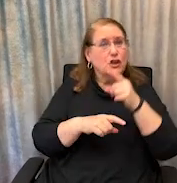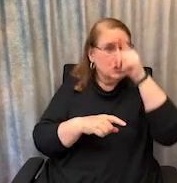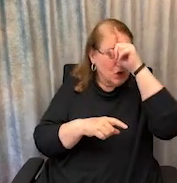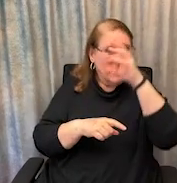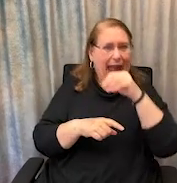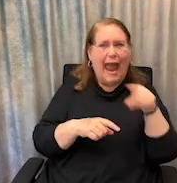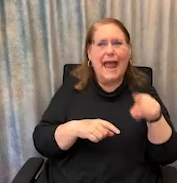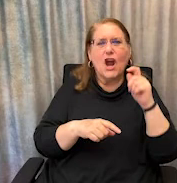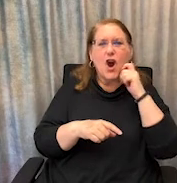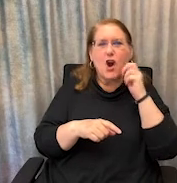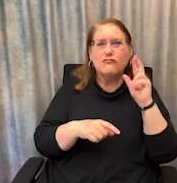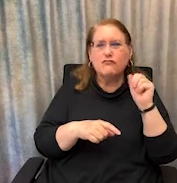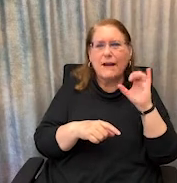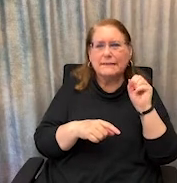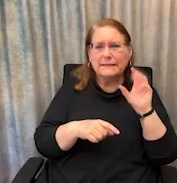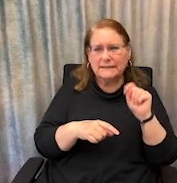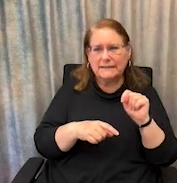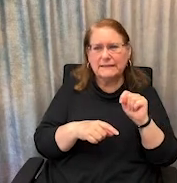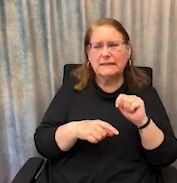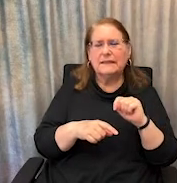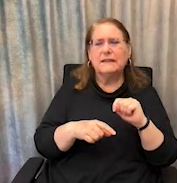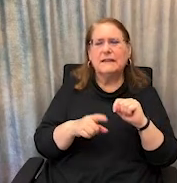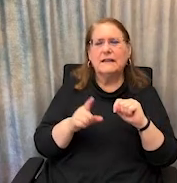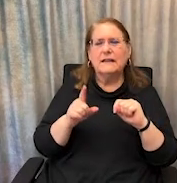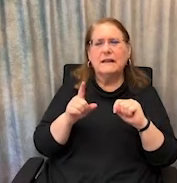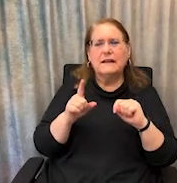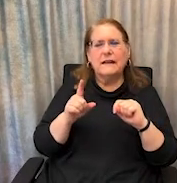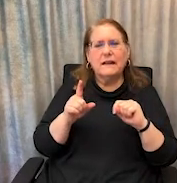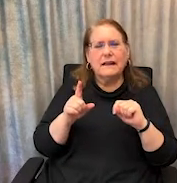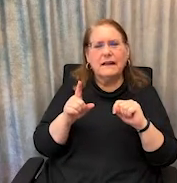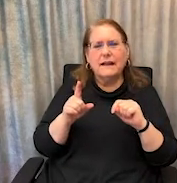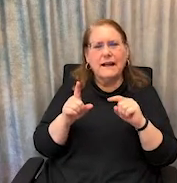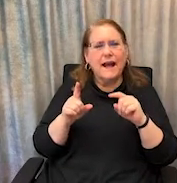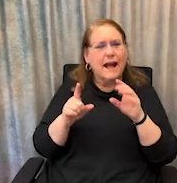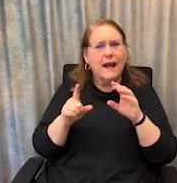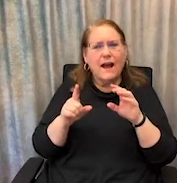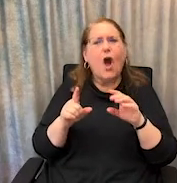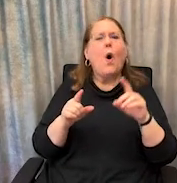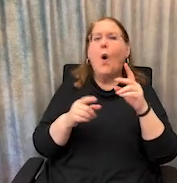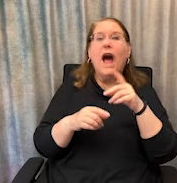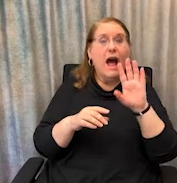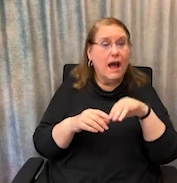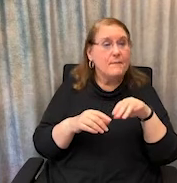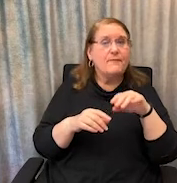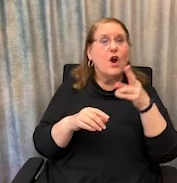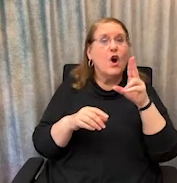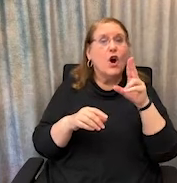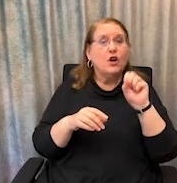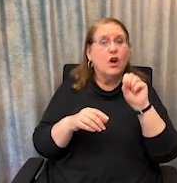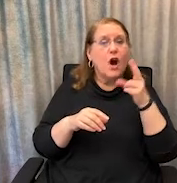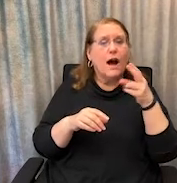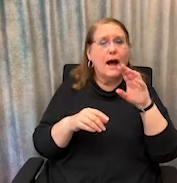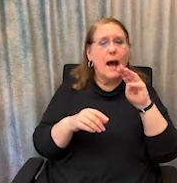racist. And they were- German guys, Russian guys, two people. Excuse me? Russian guys and German